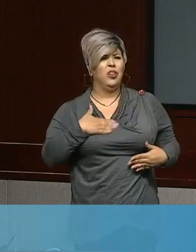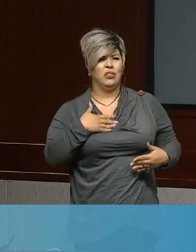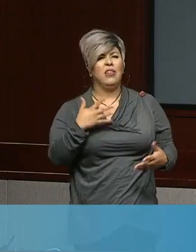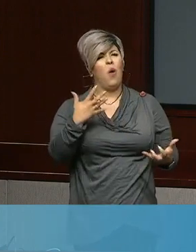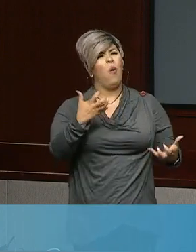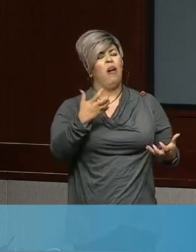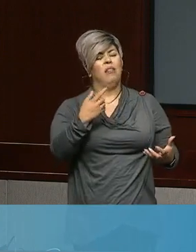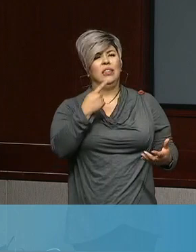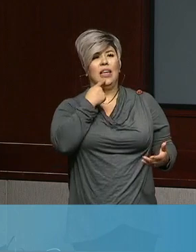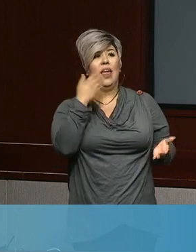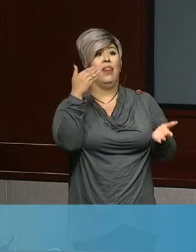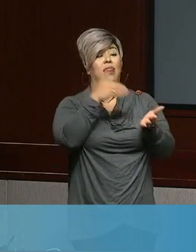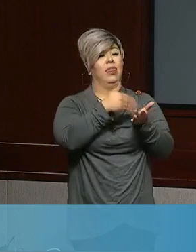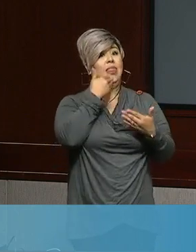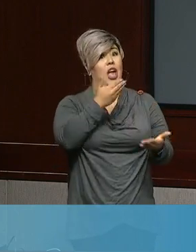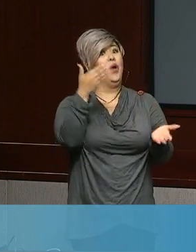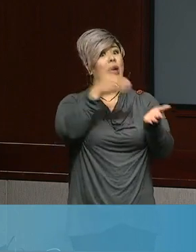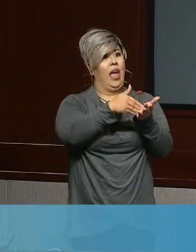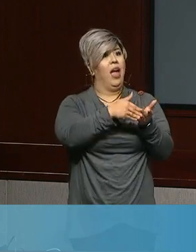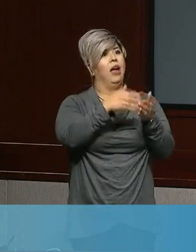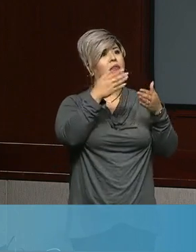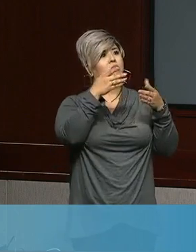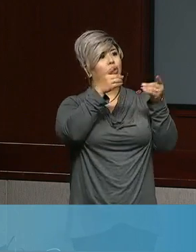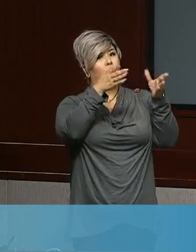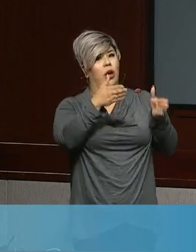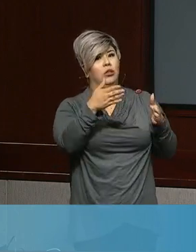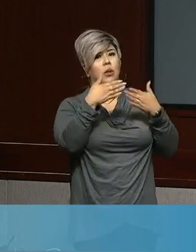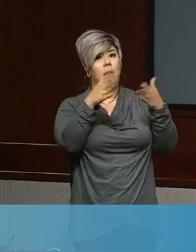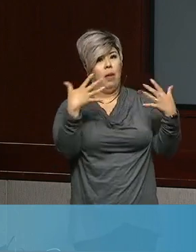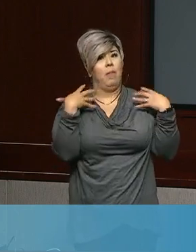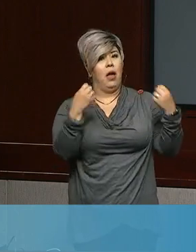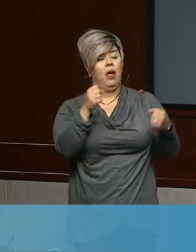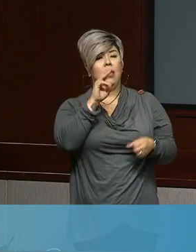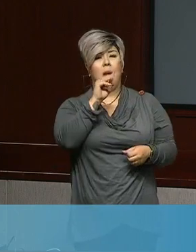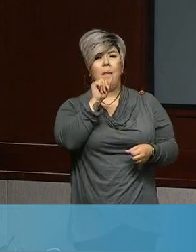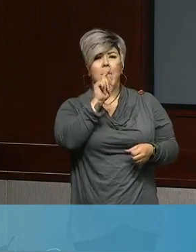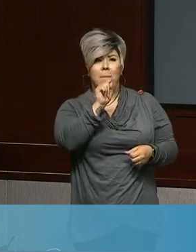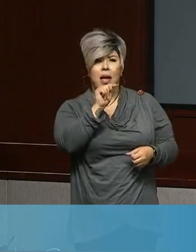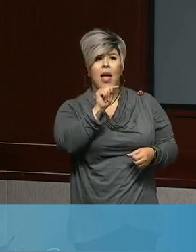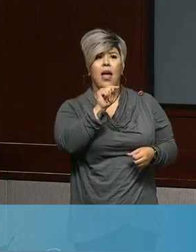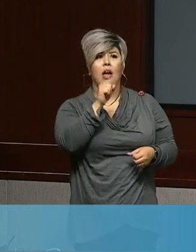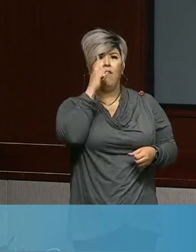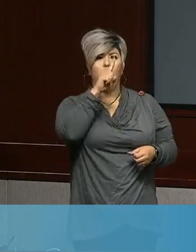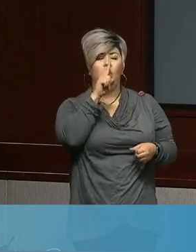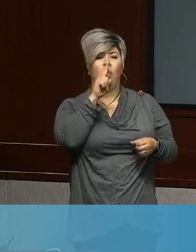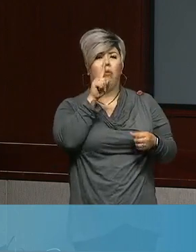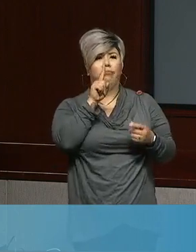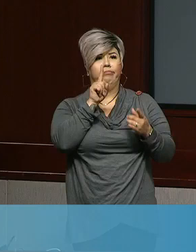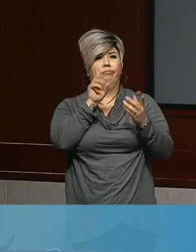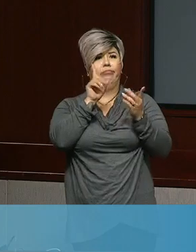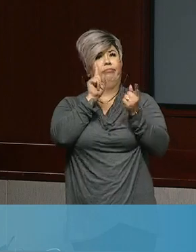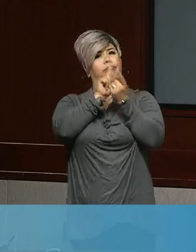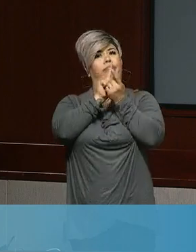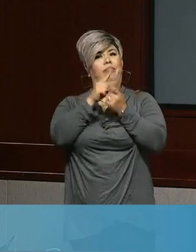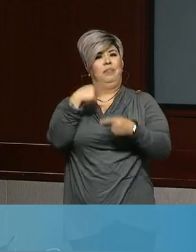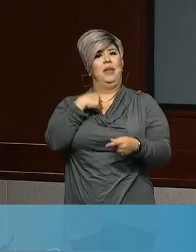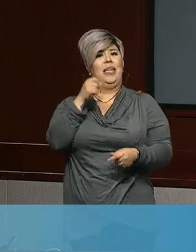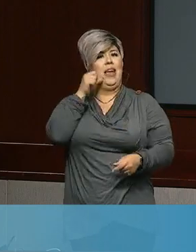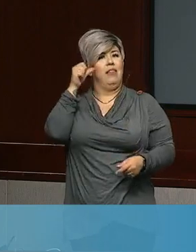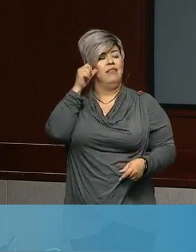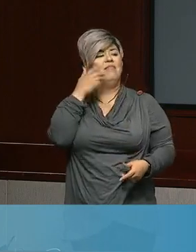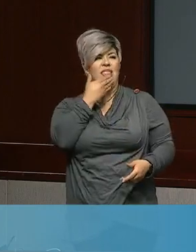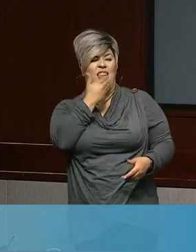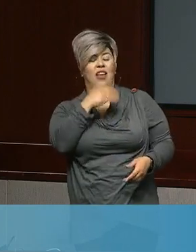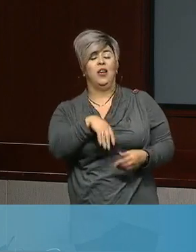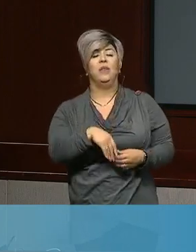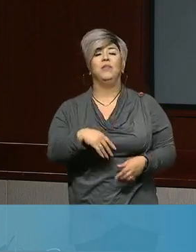extend another thank you to the Director of Public Health, Matt Constantine, for meeting with me yesterday. I do have a follow-up